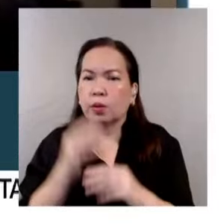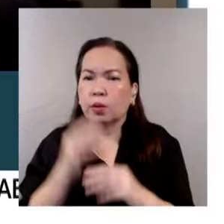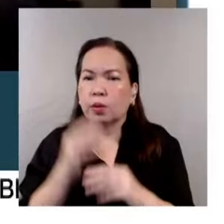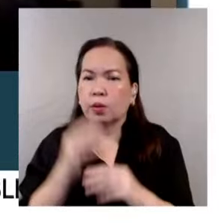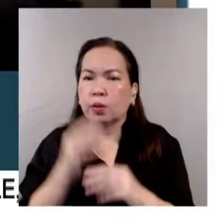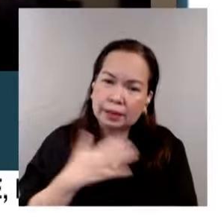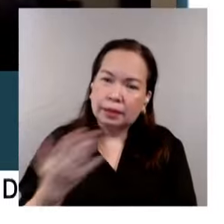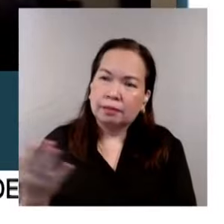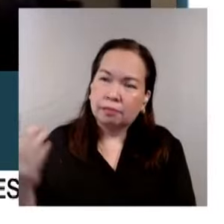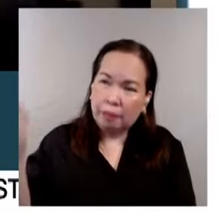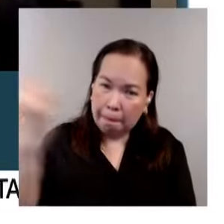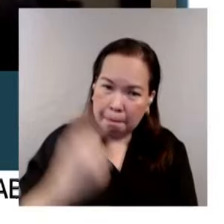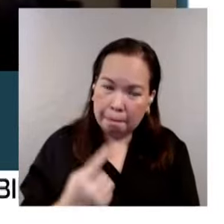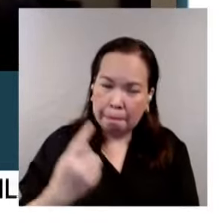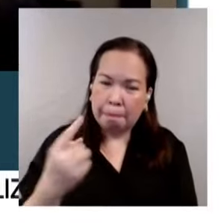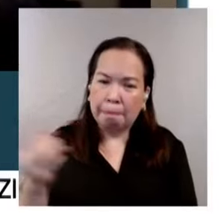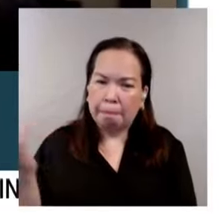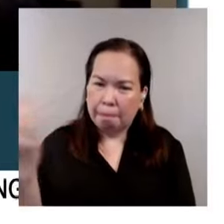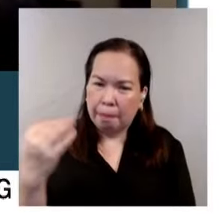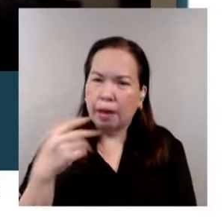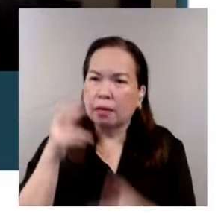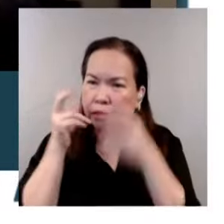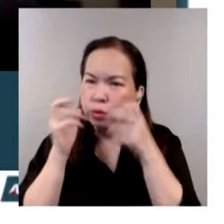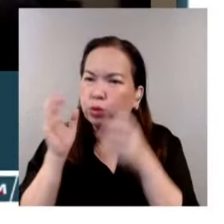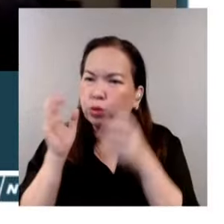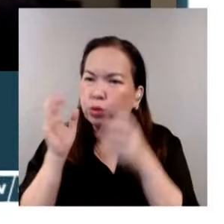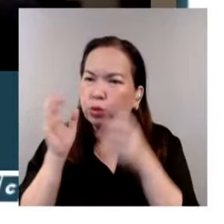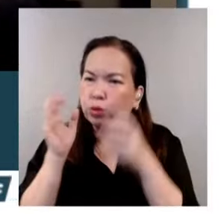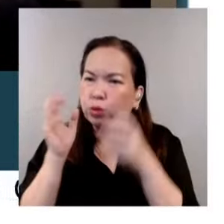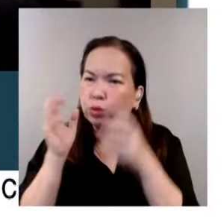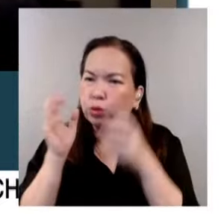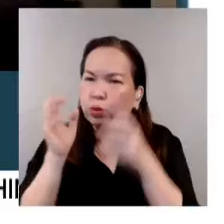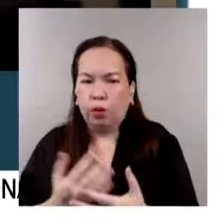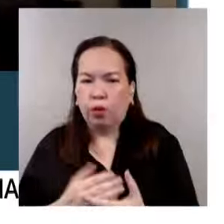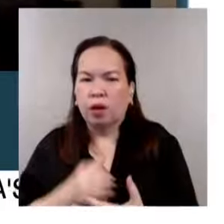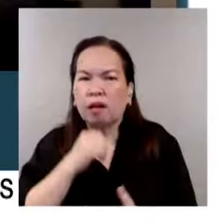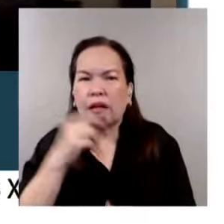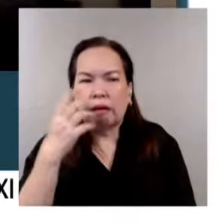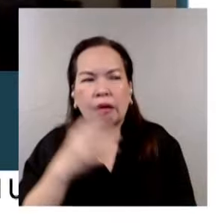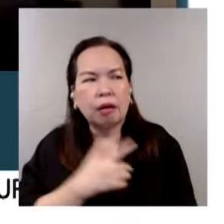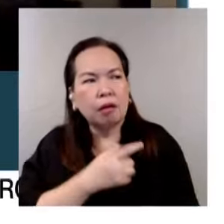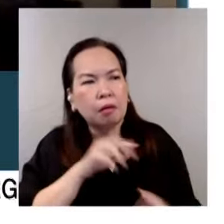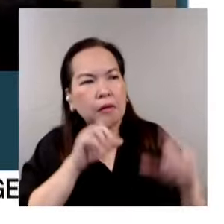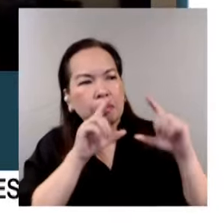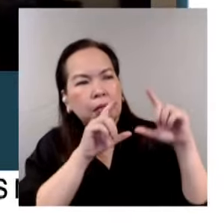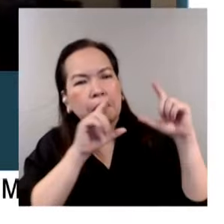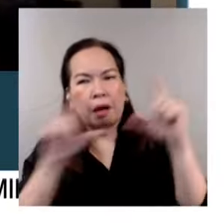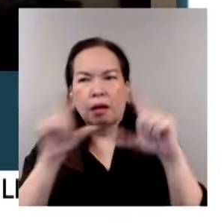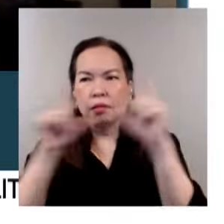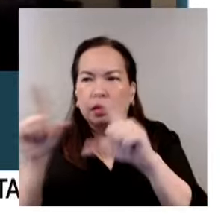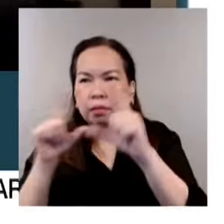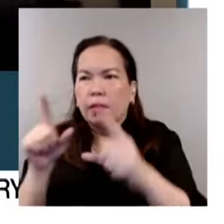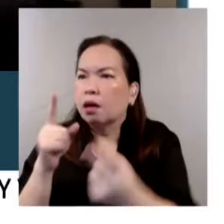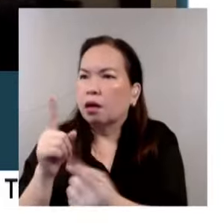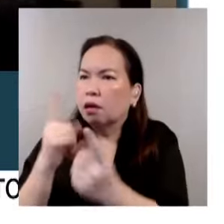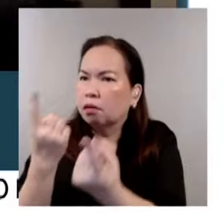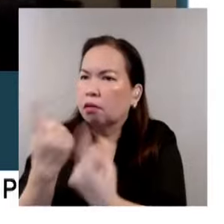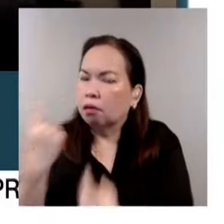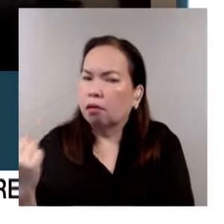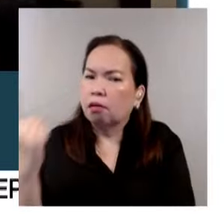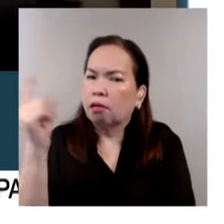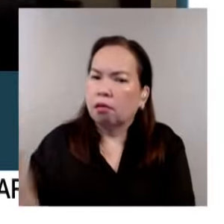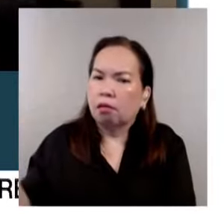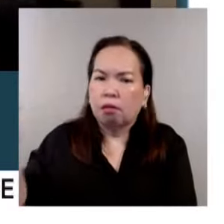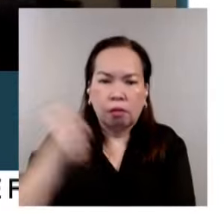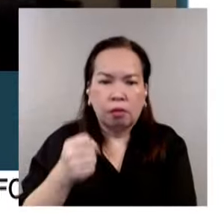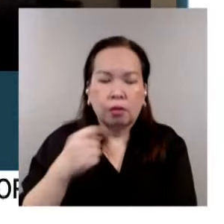hear, people will be able to hear your side, no? Kasi para naman hindi one-sided, because I think one of the reasons that I